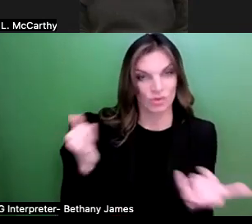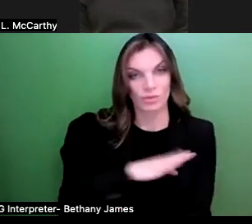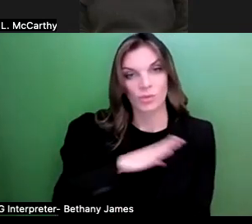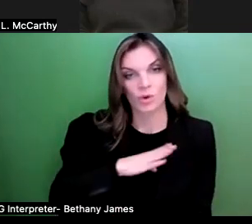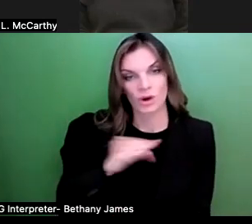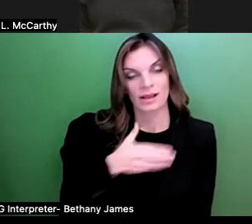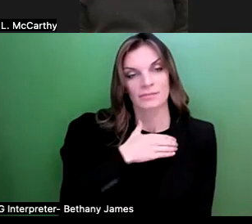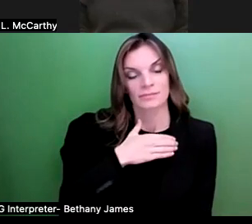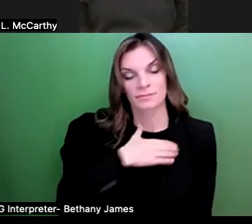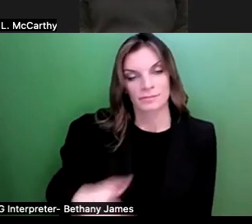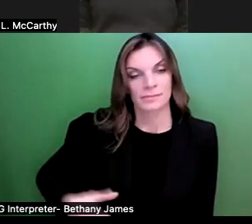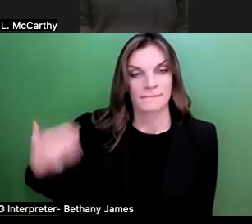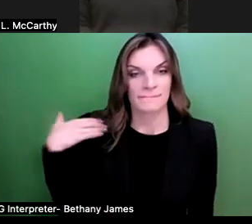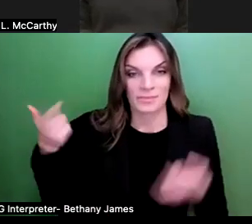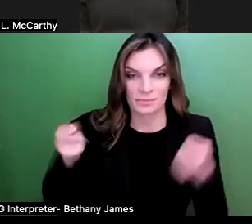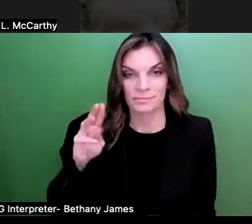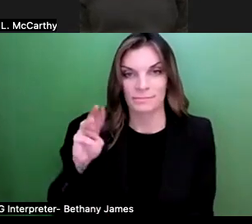Ms. McCarthy?